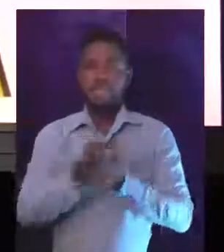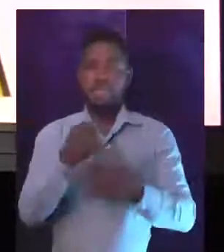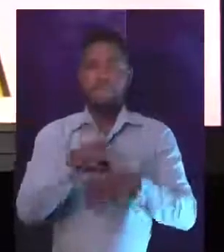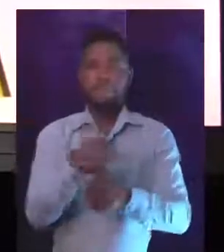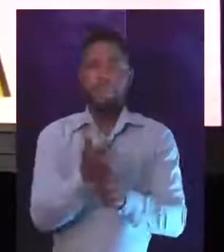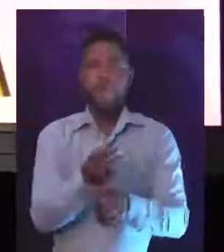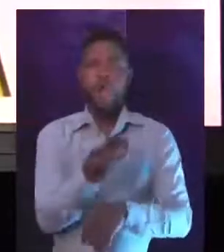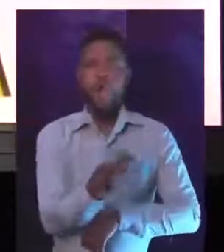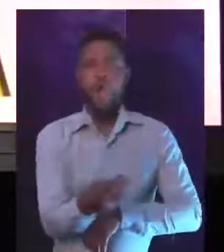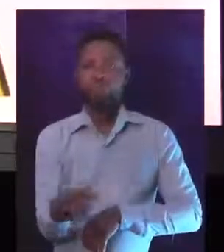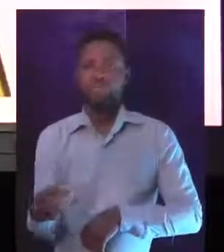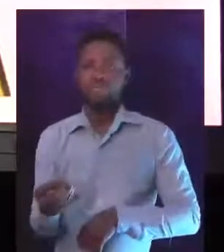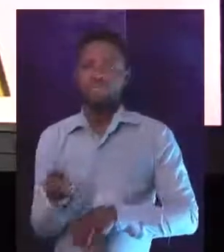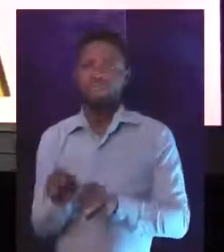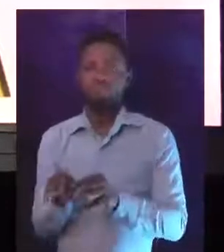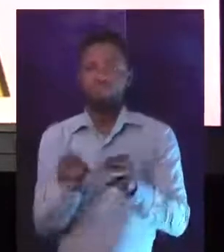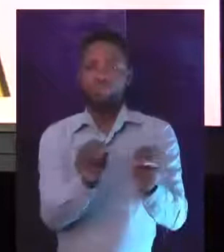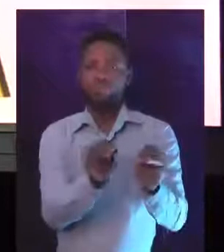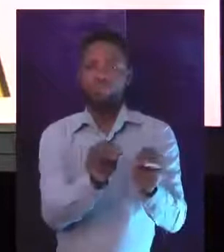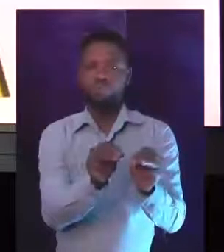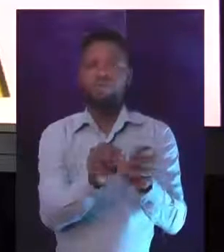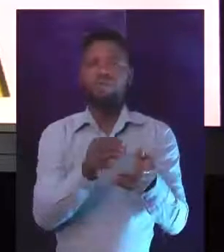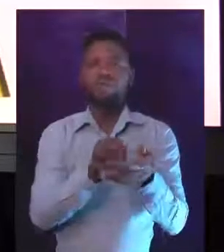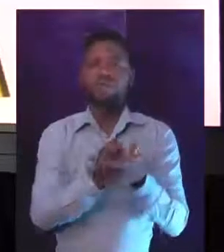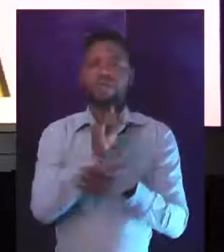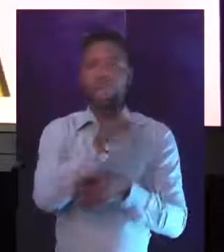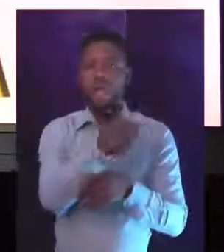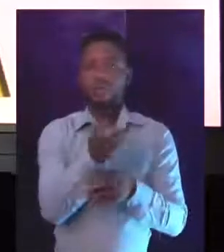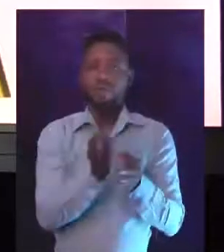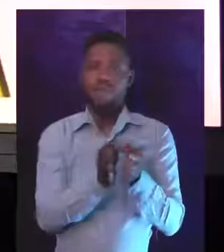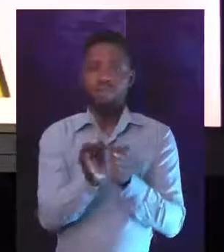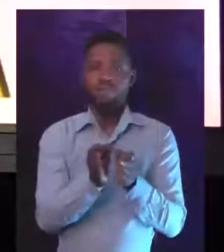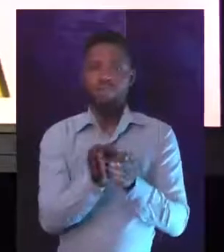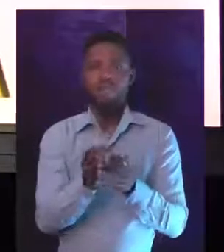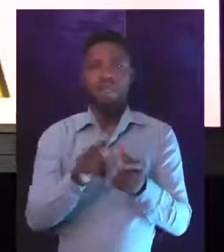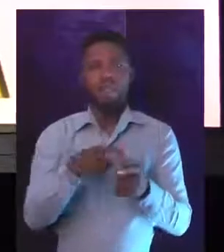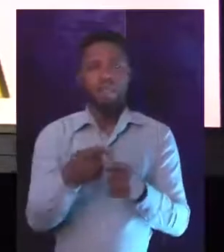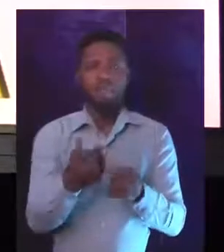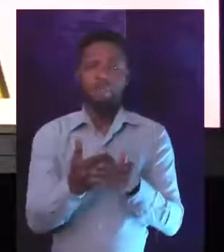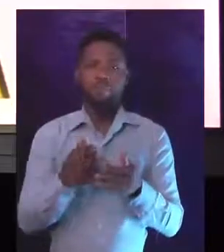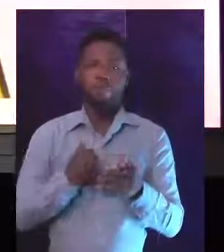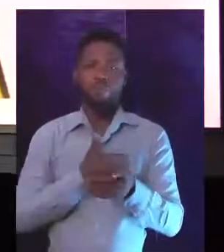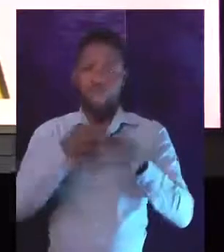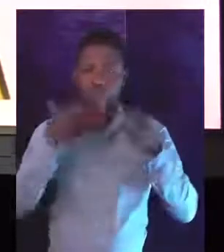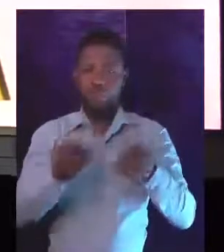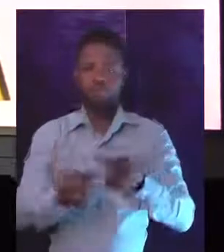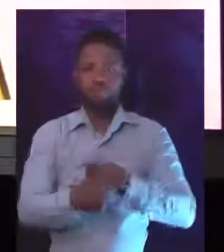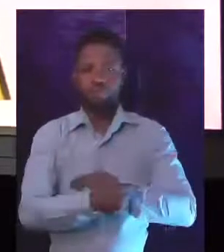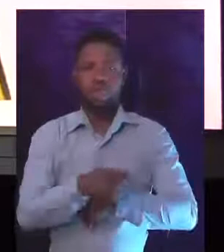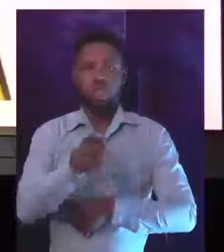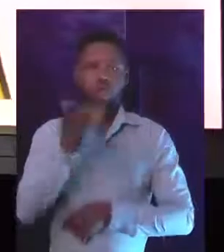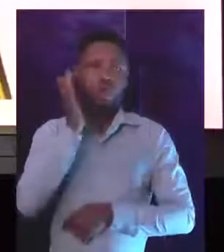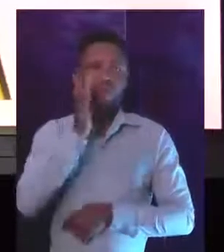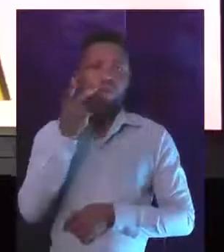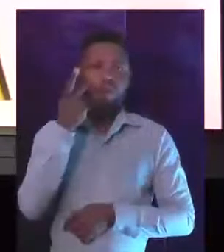A force is anything that makes objects move. That's another definition. Then before